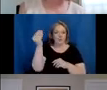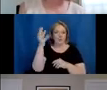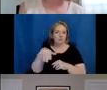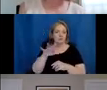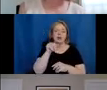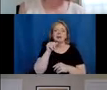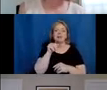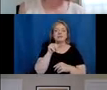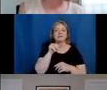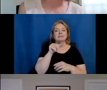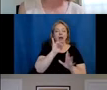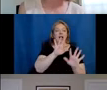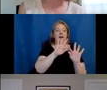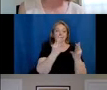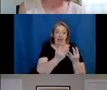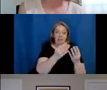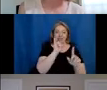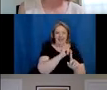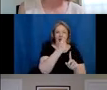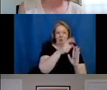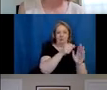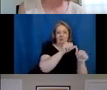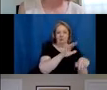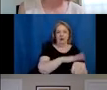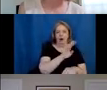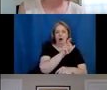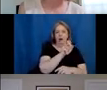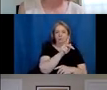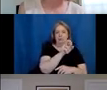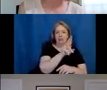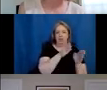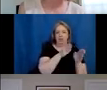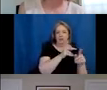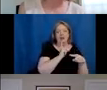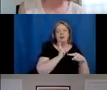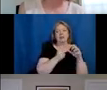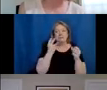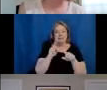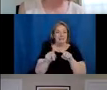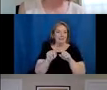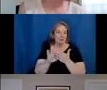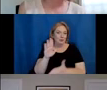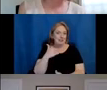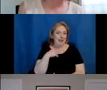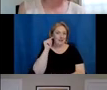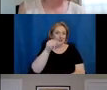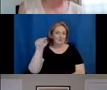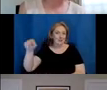on Bleecker Street, but also there's quite a few pieces at different universities. So